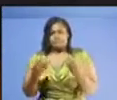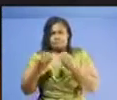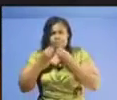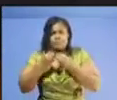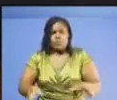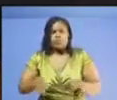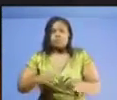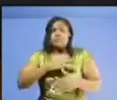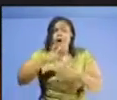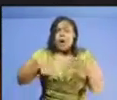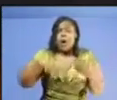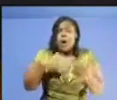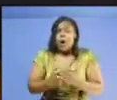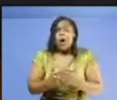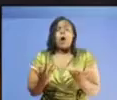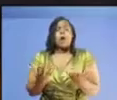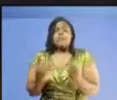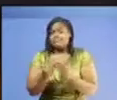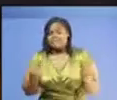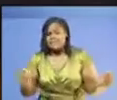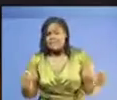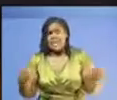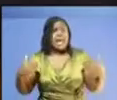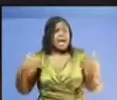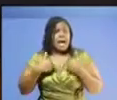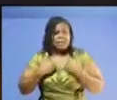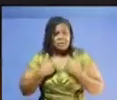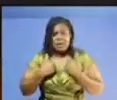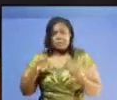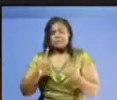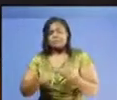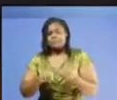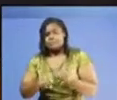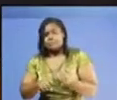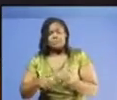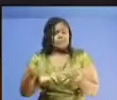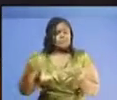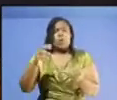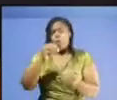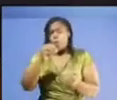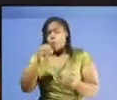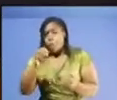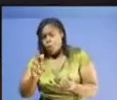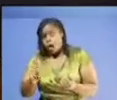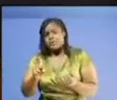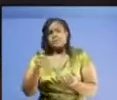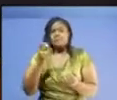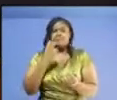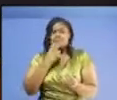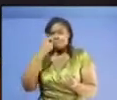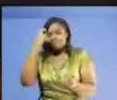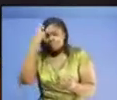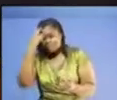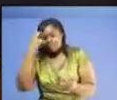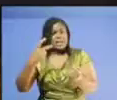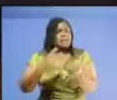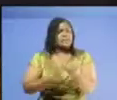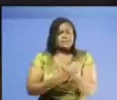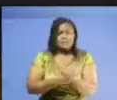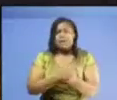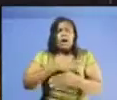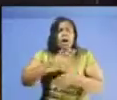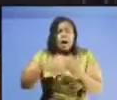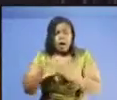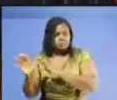his assets, all his animals, oxen, sheep, goat, all gone. When he